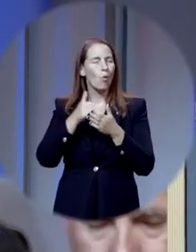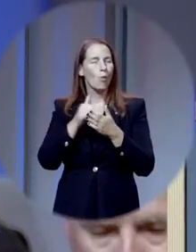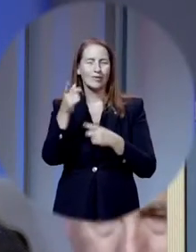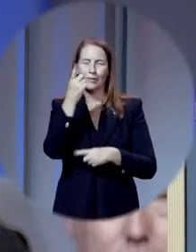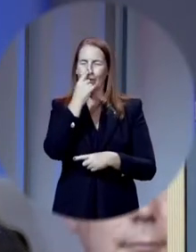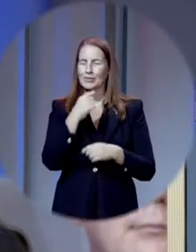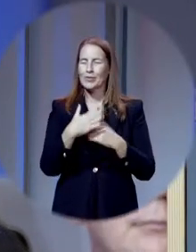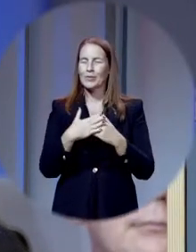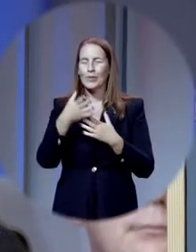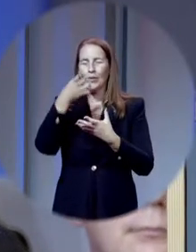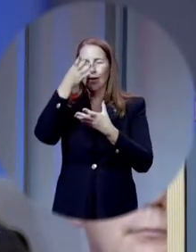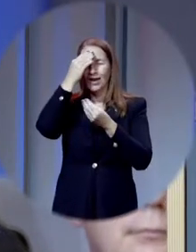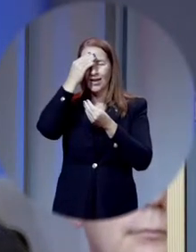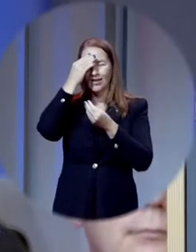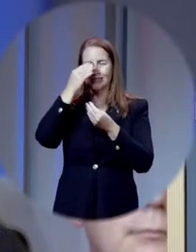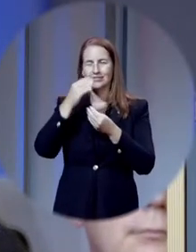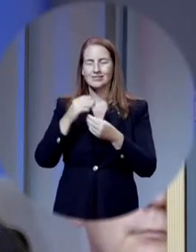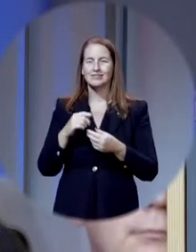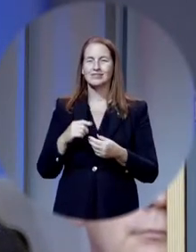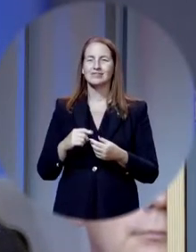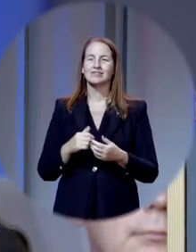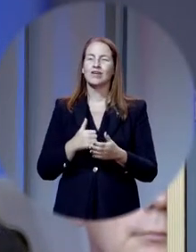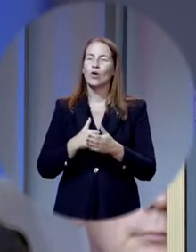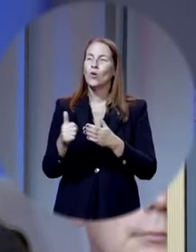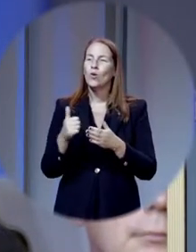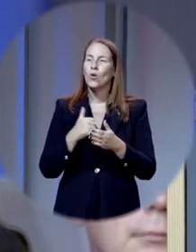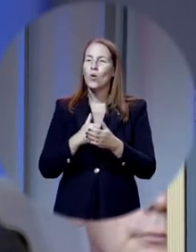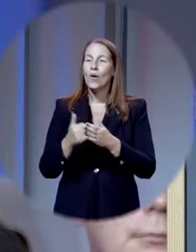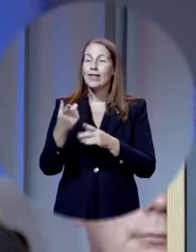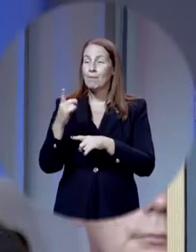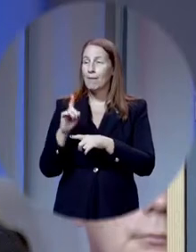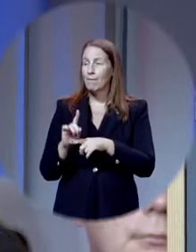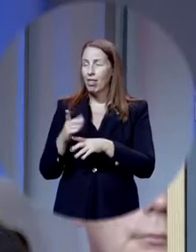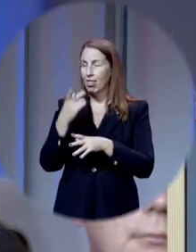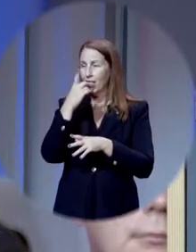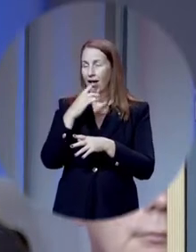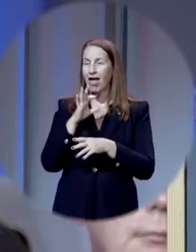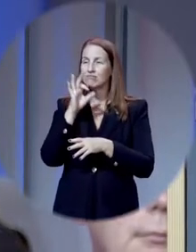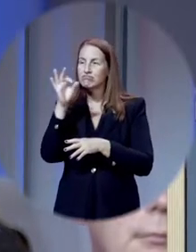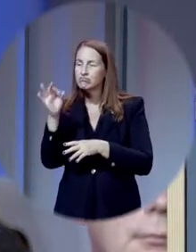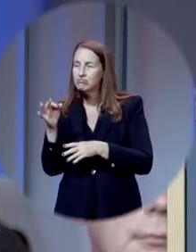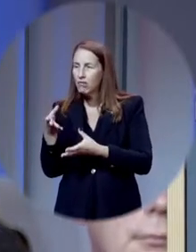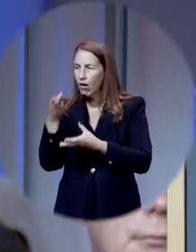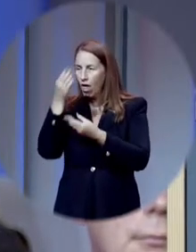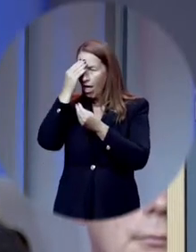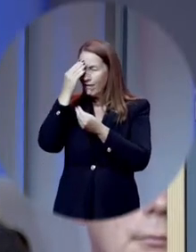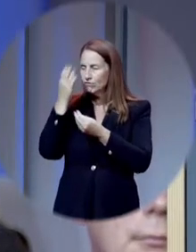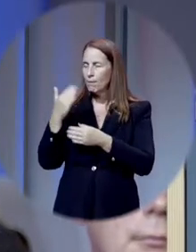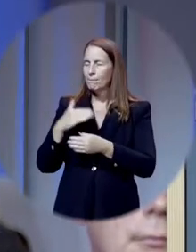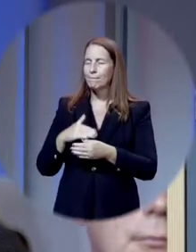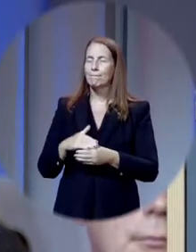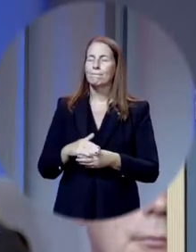be more to learn. There will always be people you can learn from and with and about.